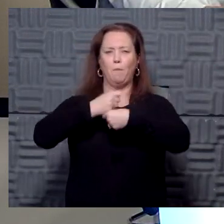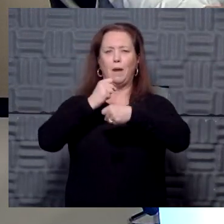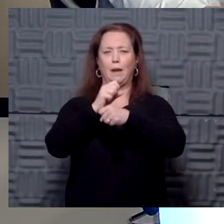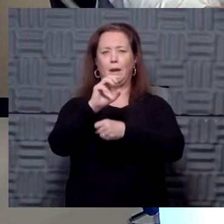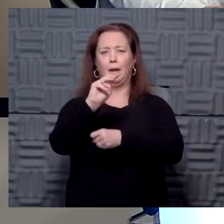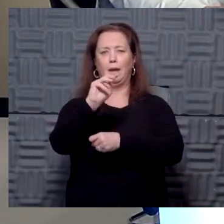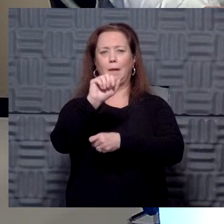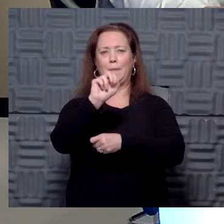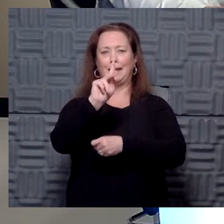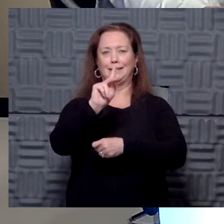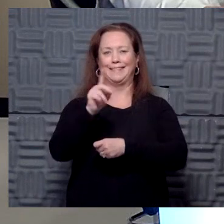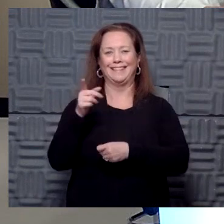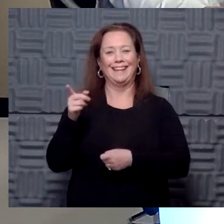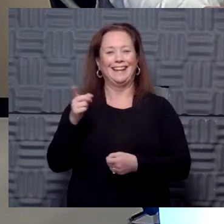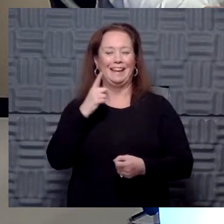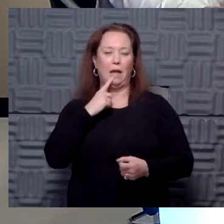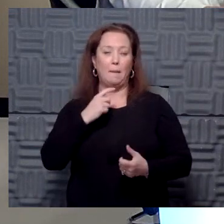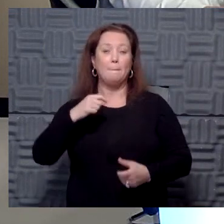blue one.